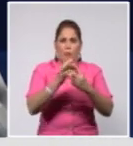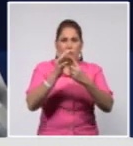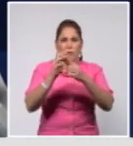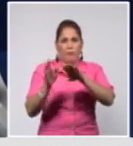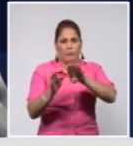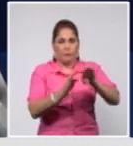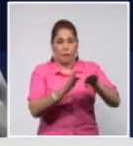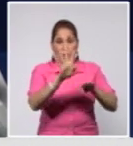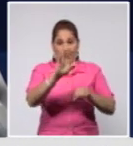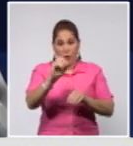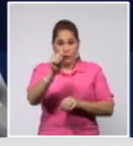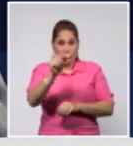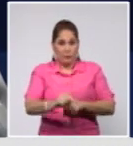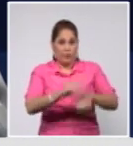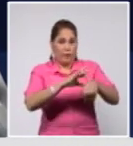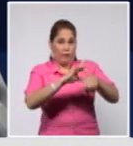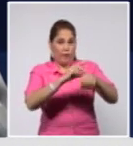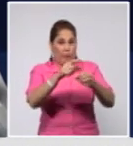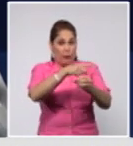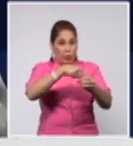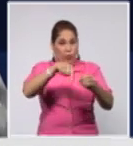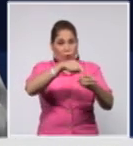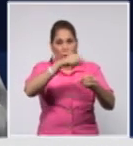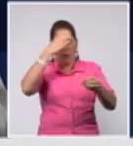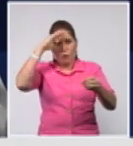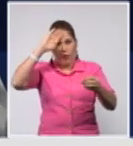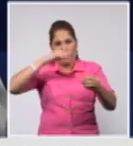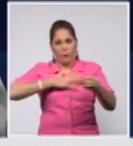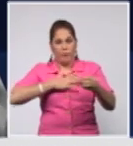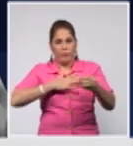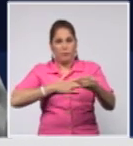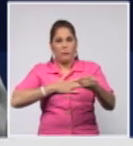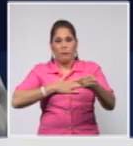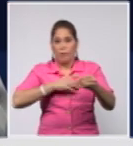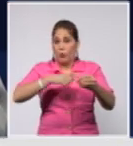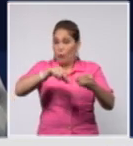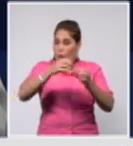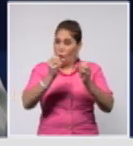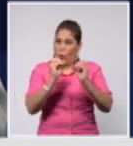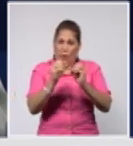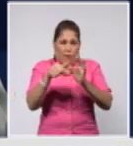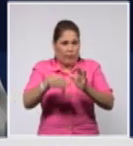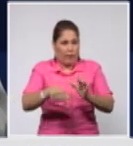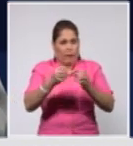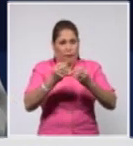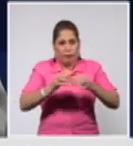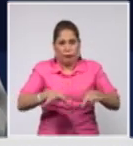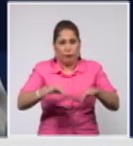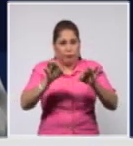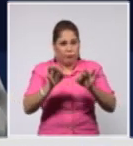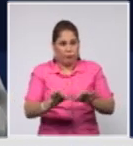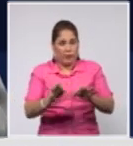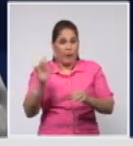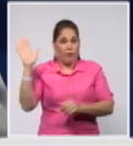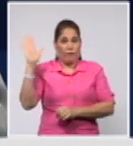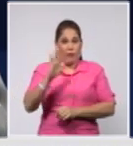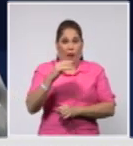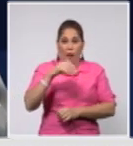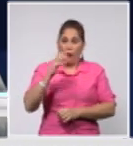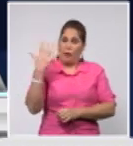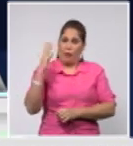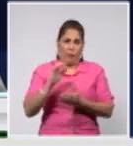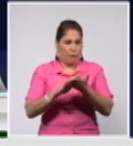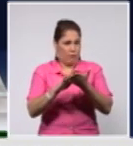Yesterday, no imported cases were diagnosed in the country. 39 of the 40 positive